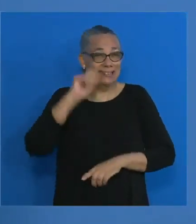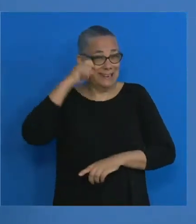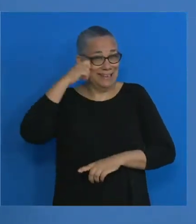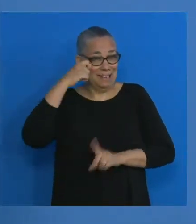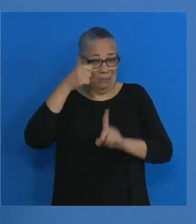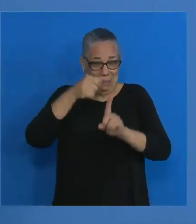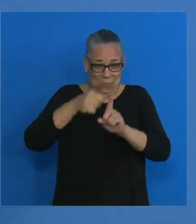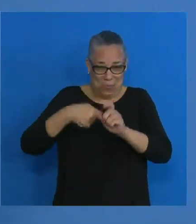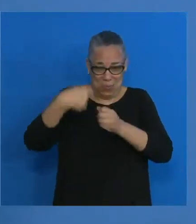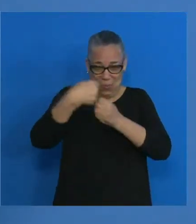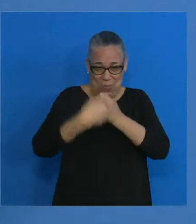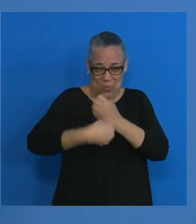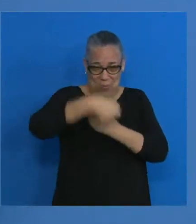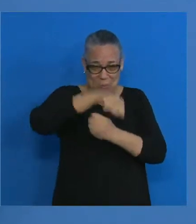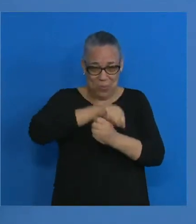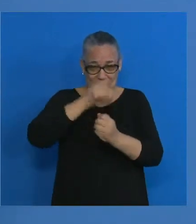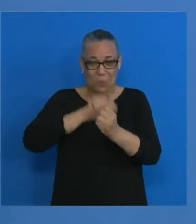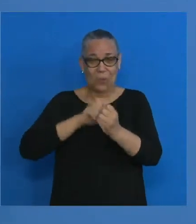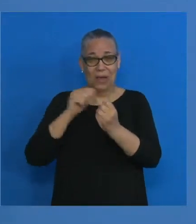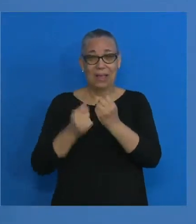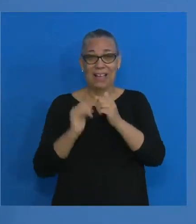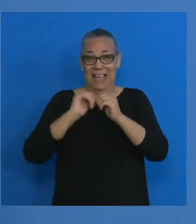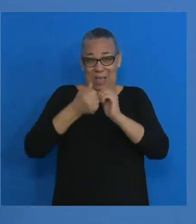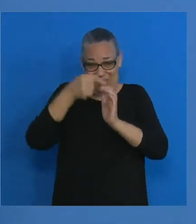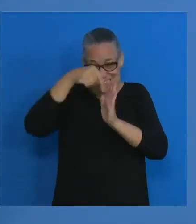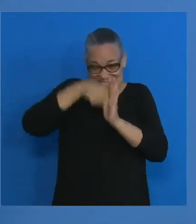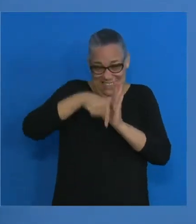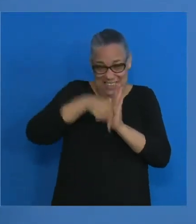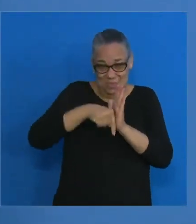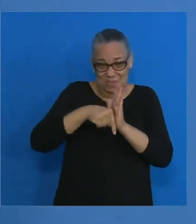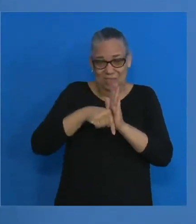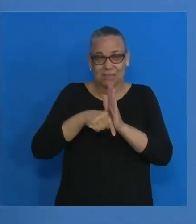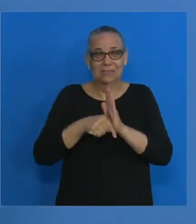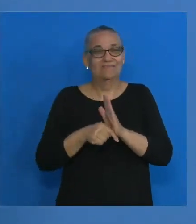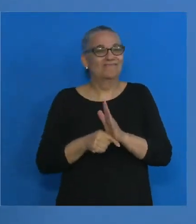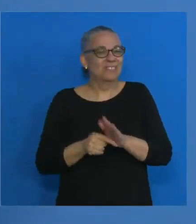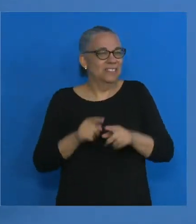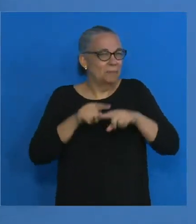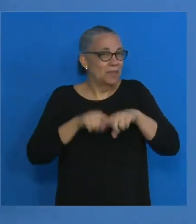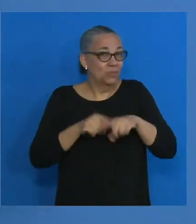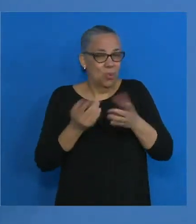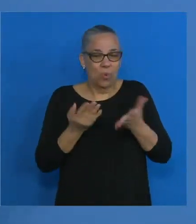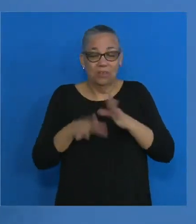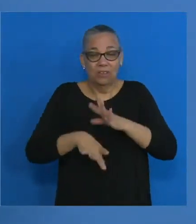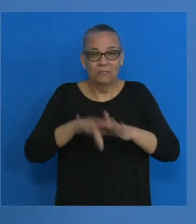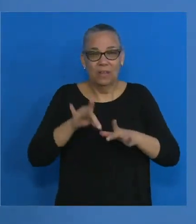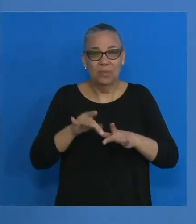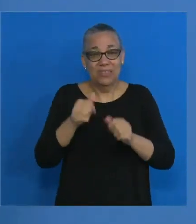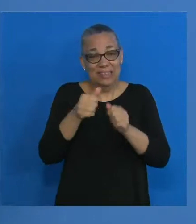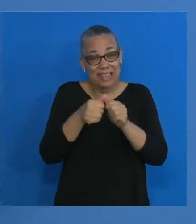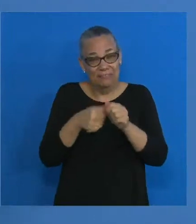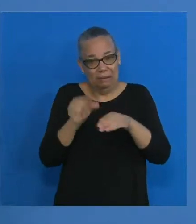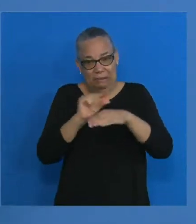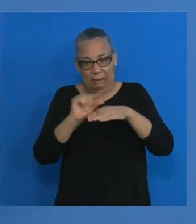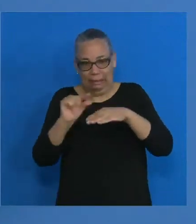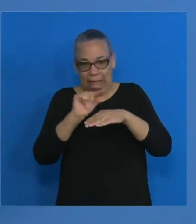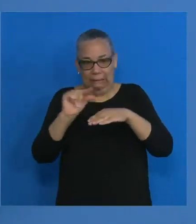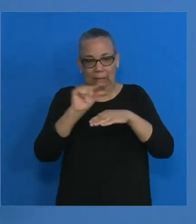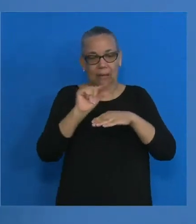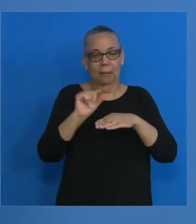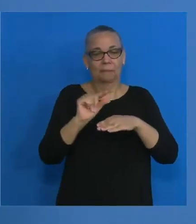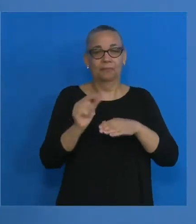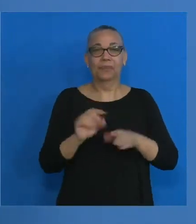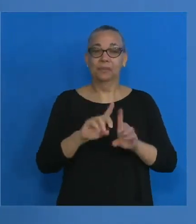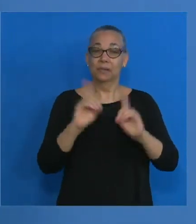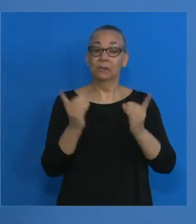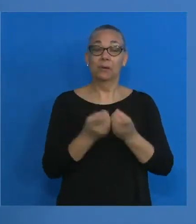onion. How deep we need to go depends on what we find as we peel back each layer. The Department of Health